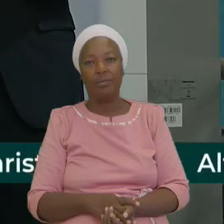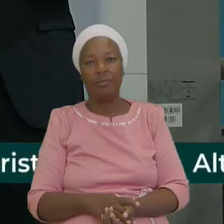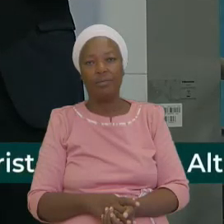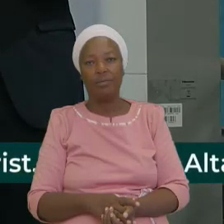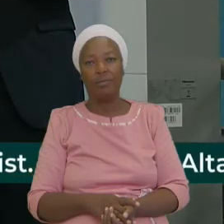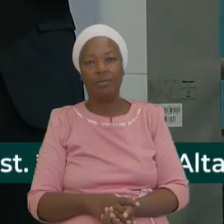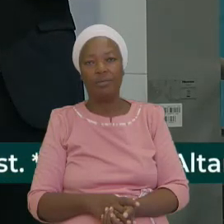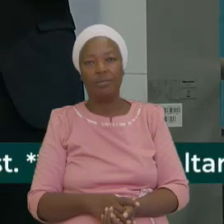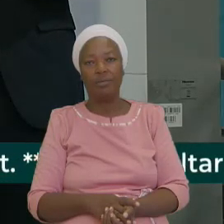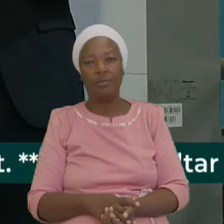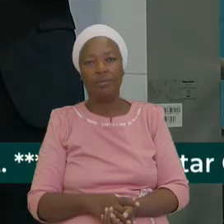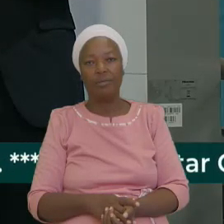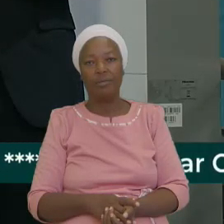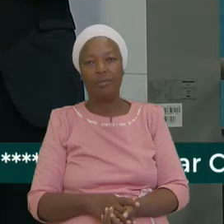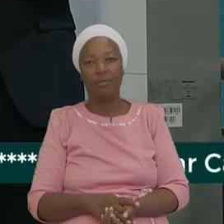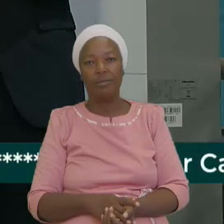numéro de